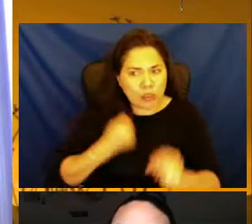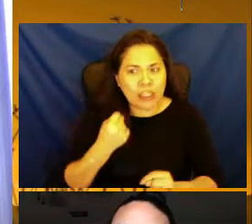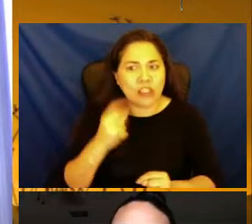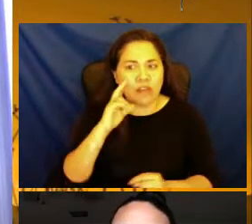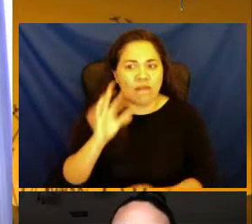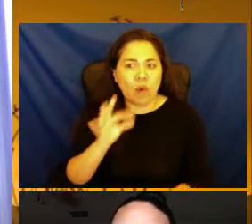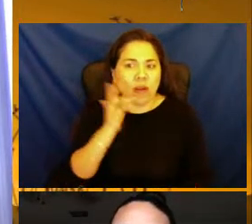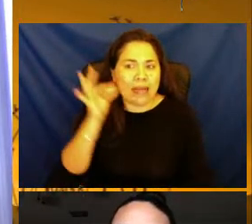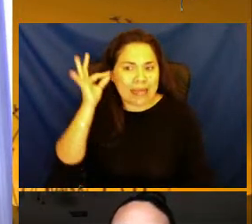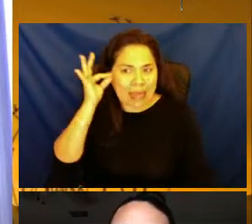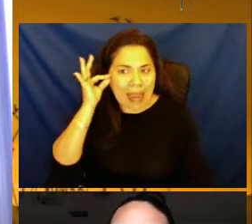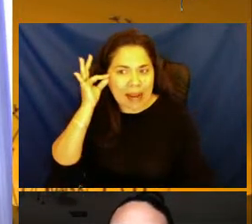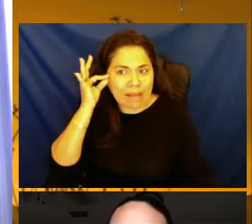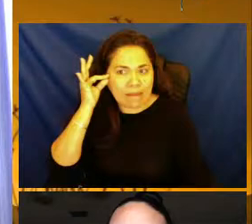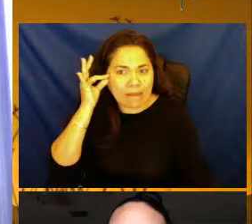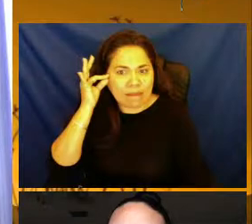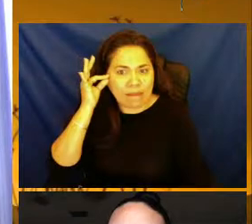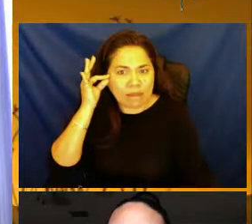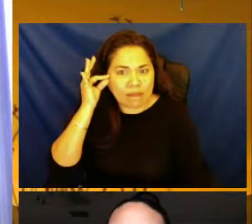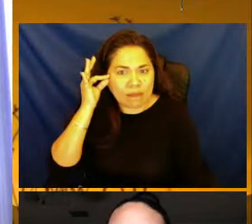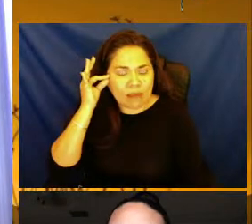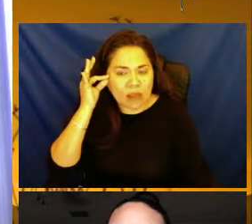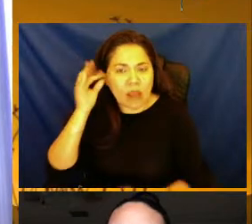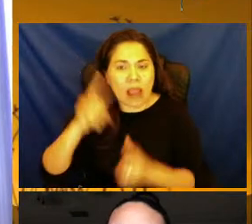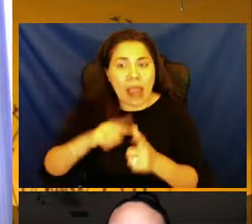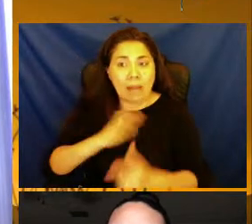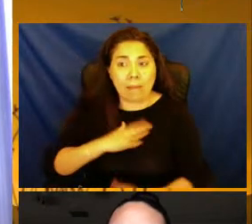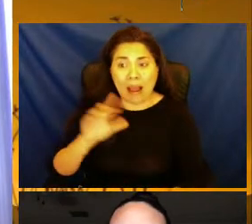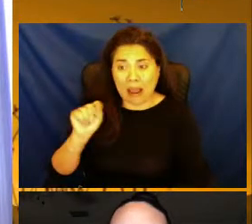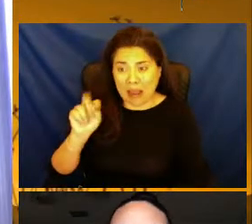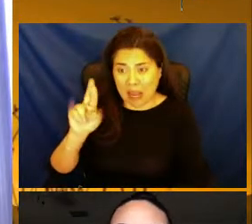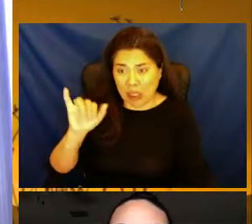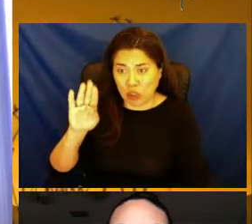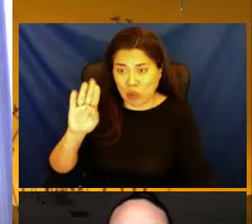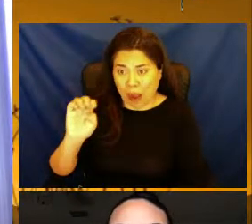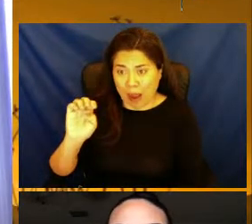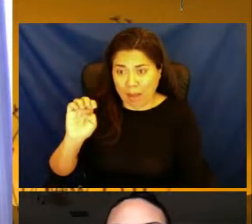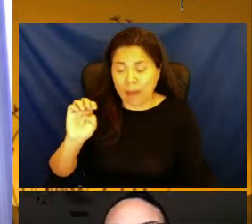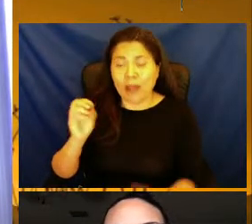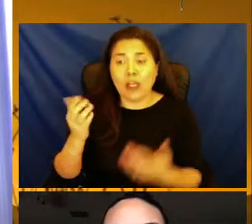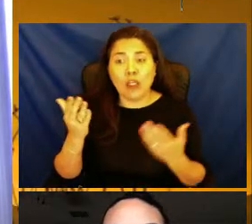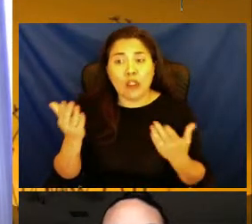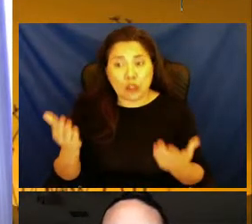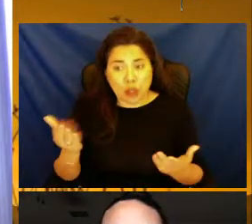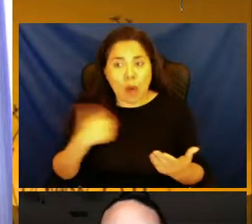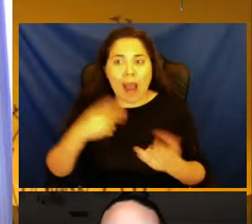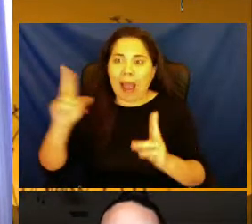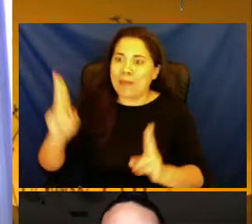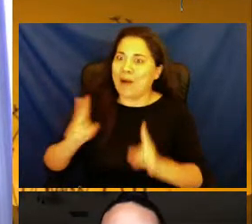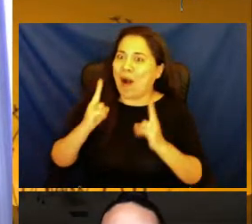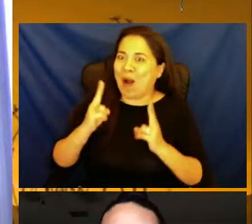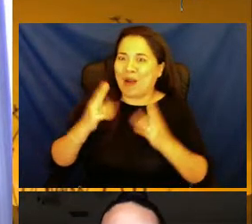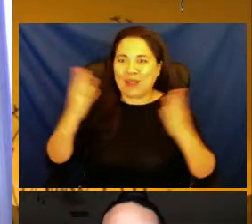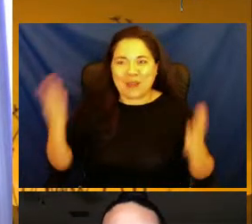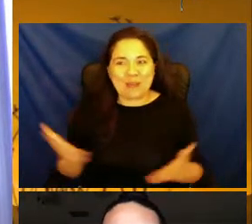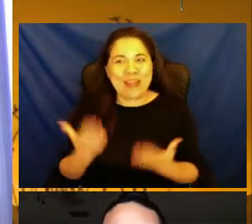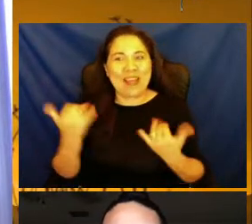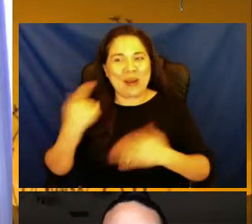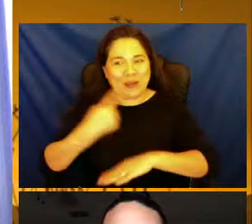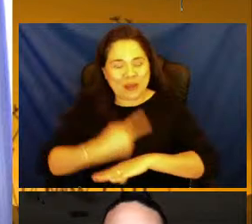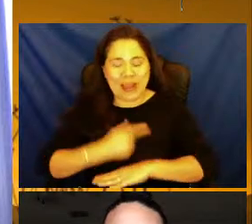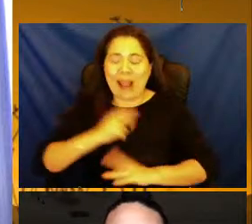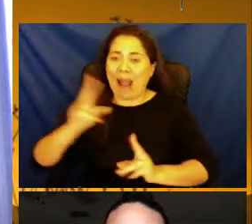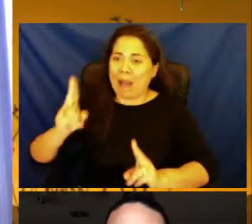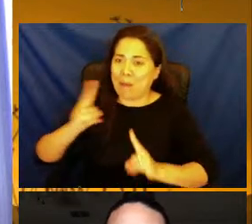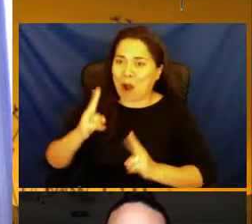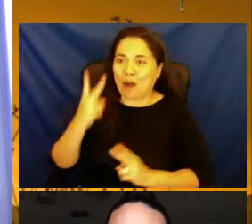native from the Autecapagwama tribe. And so I'm honored to be here today with you all. I'm honored to be here with the guests